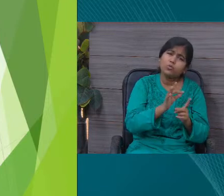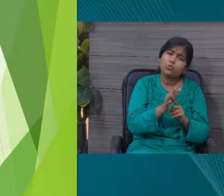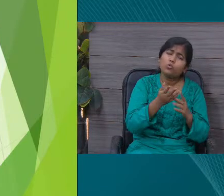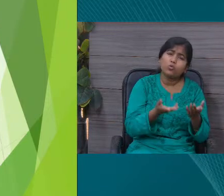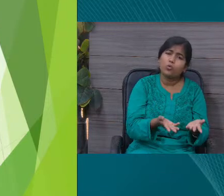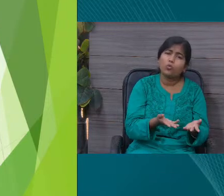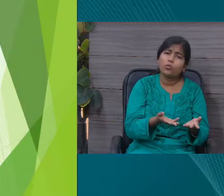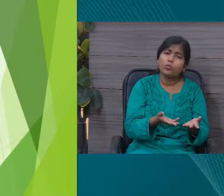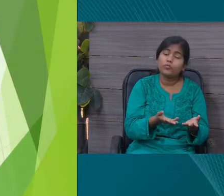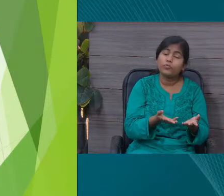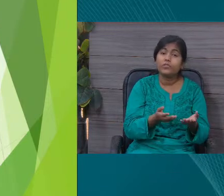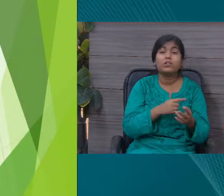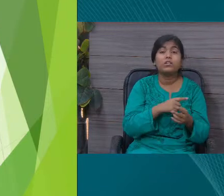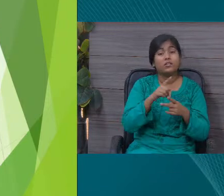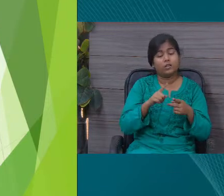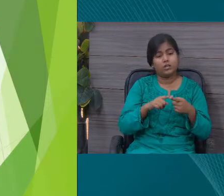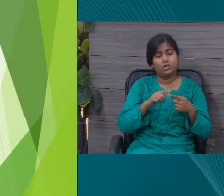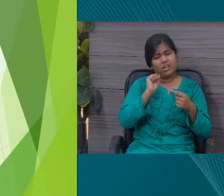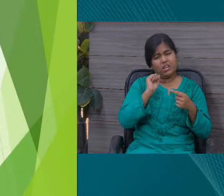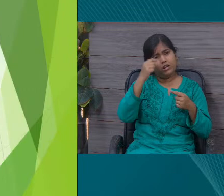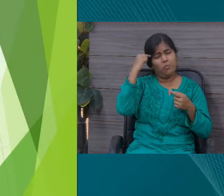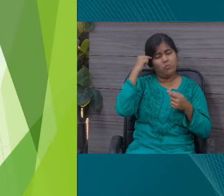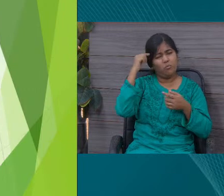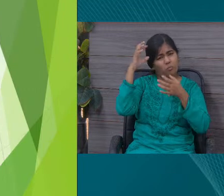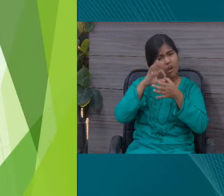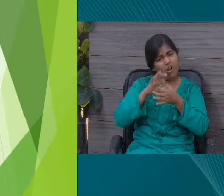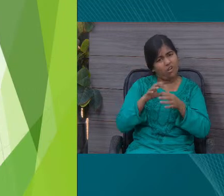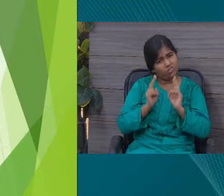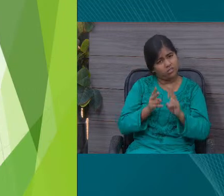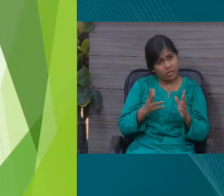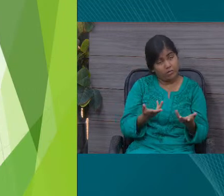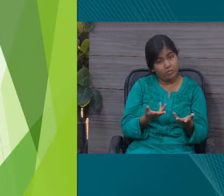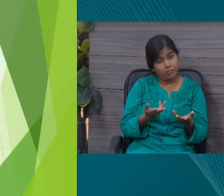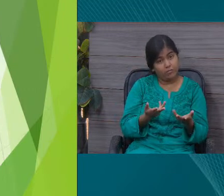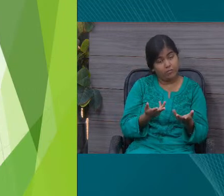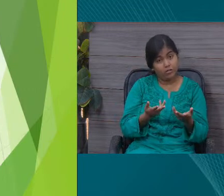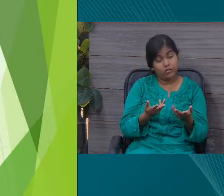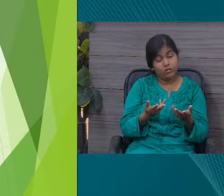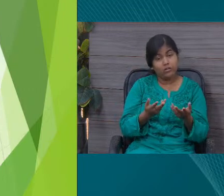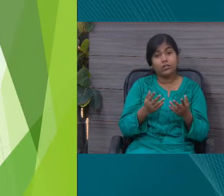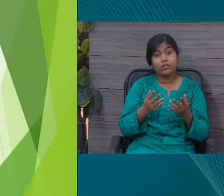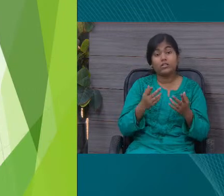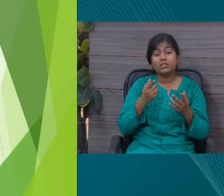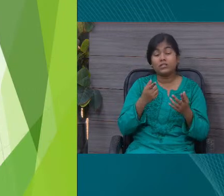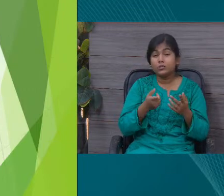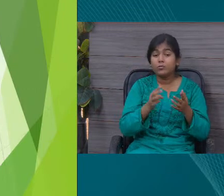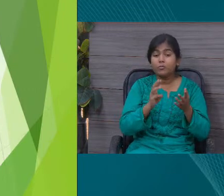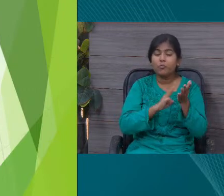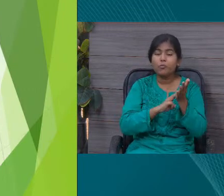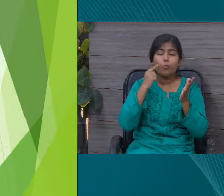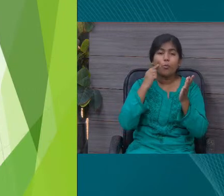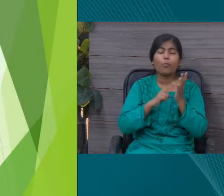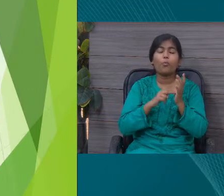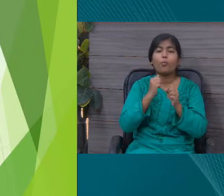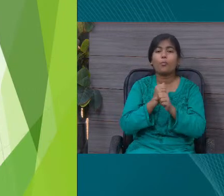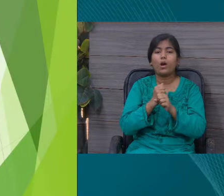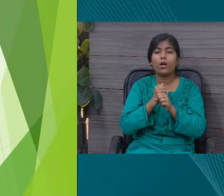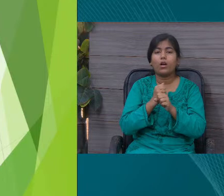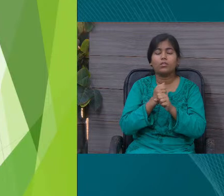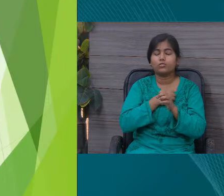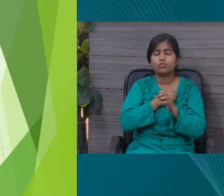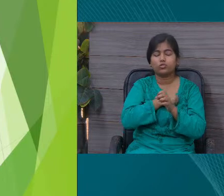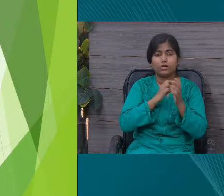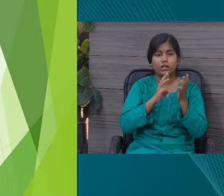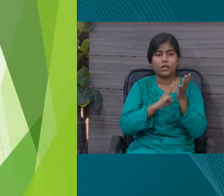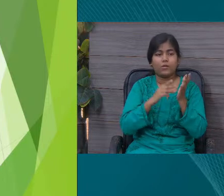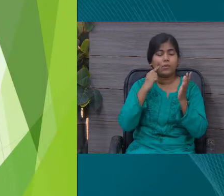mindset of the people force them to work in bangle industry? So when the child will understand about what the mindset was, that exactly